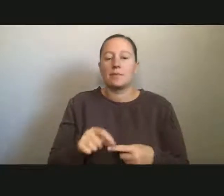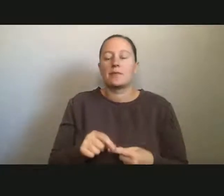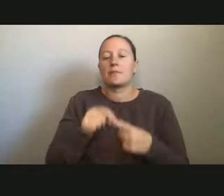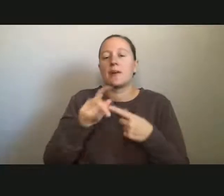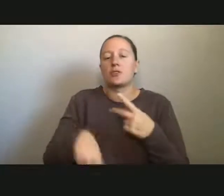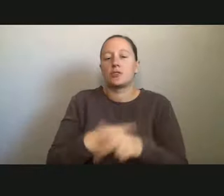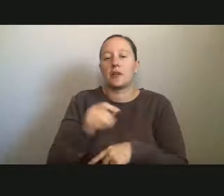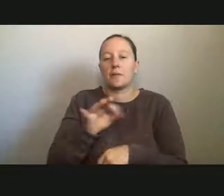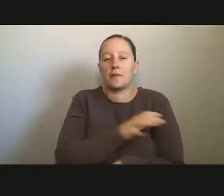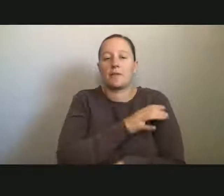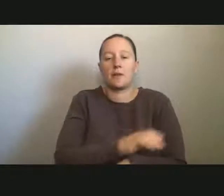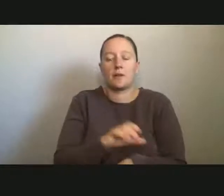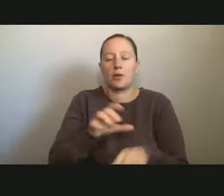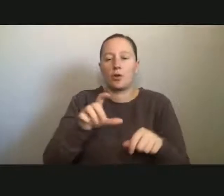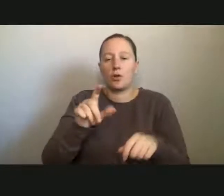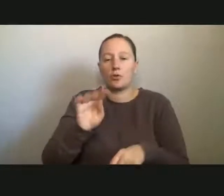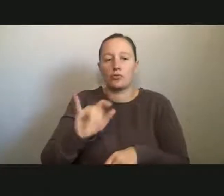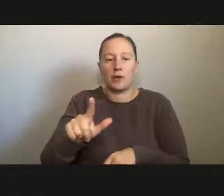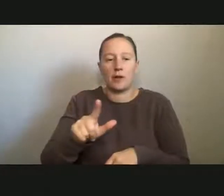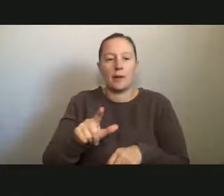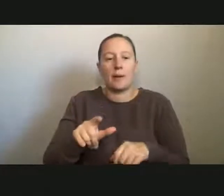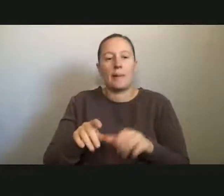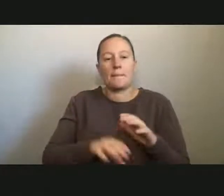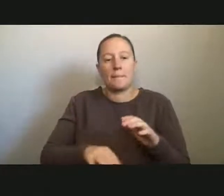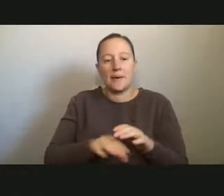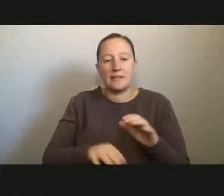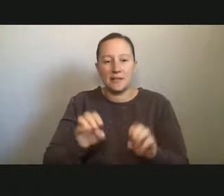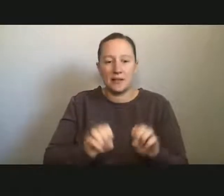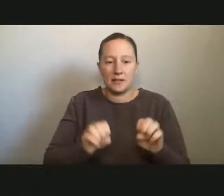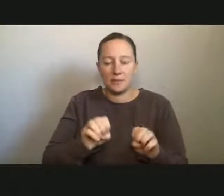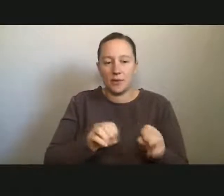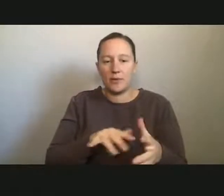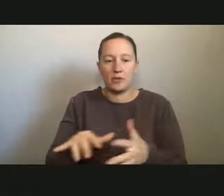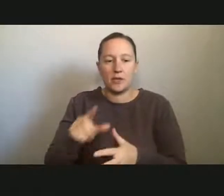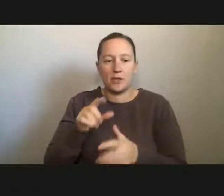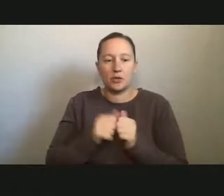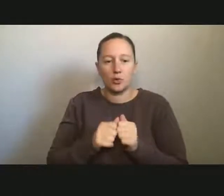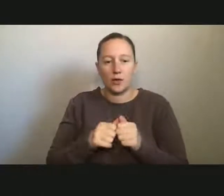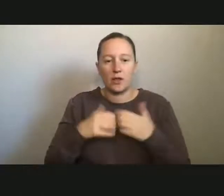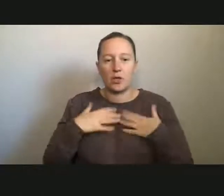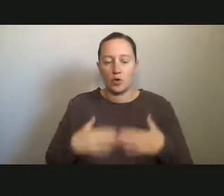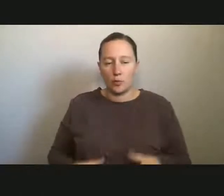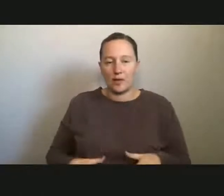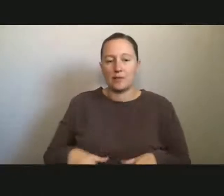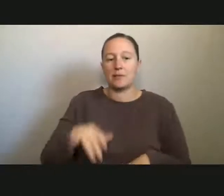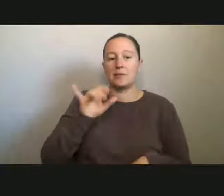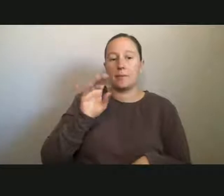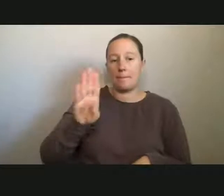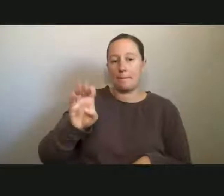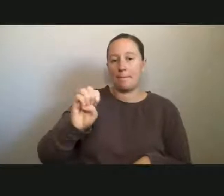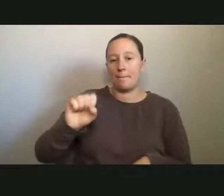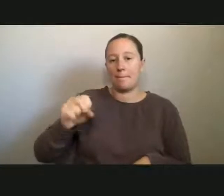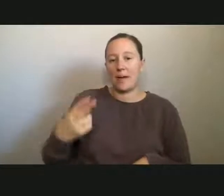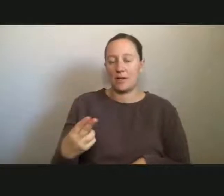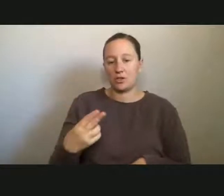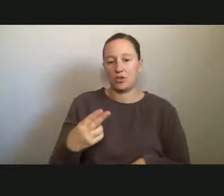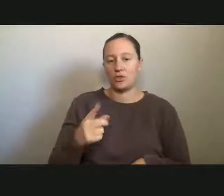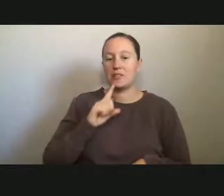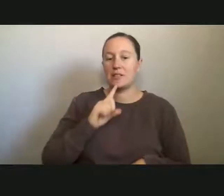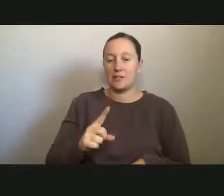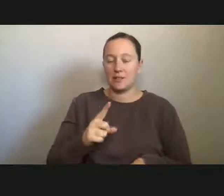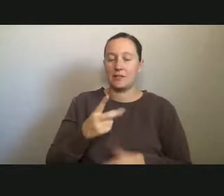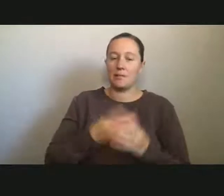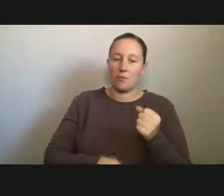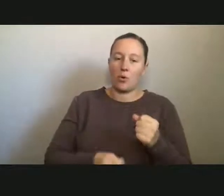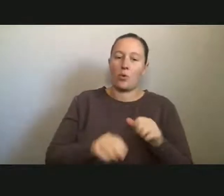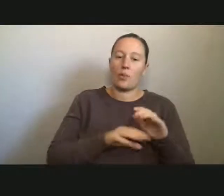called Basic Experimental Studies with Humans, or BESH. Now, BESH studies meet the definition for both